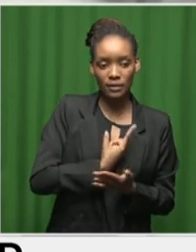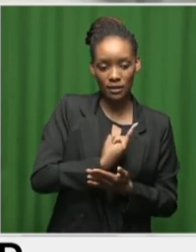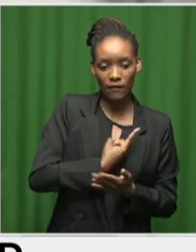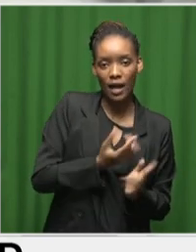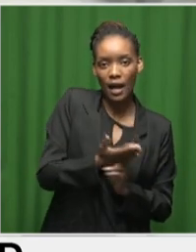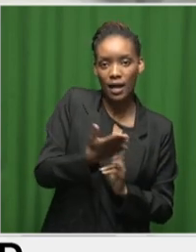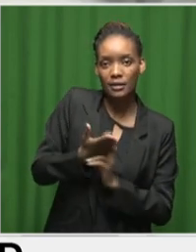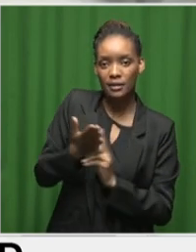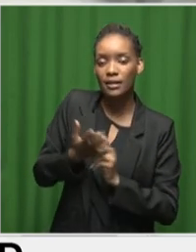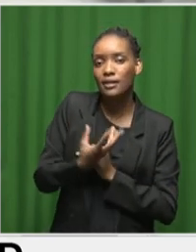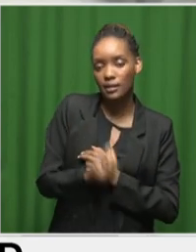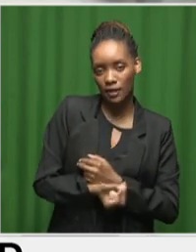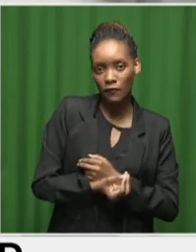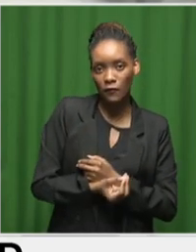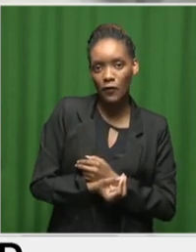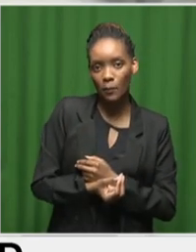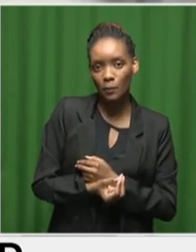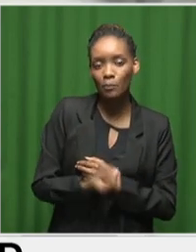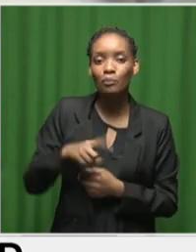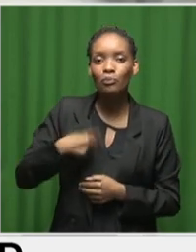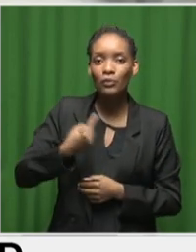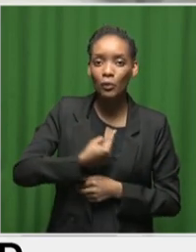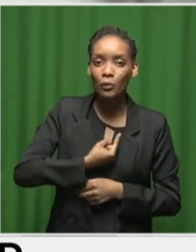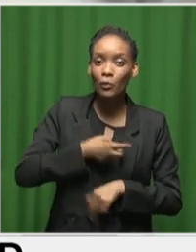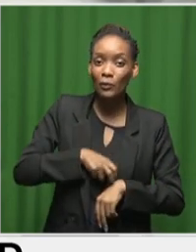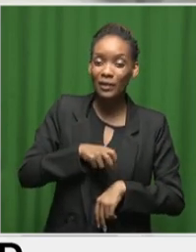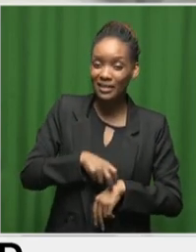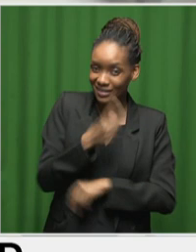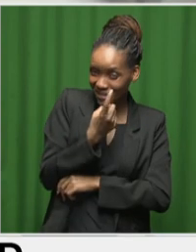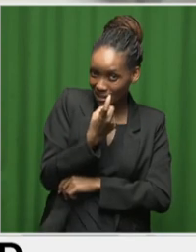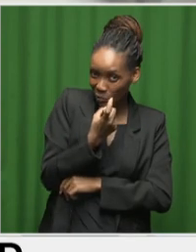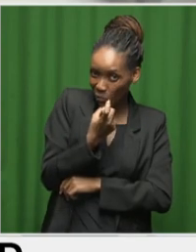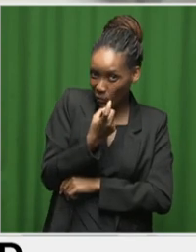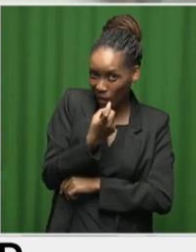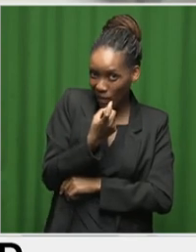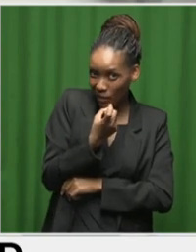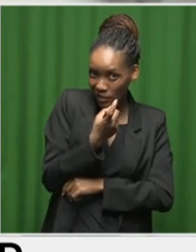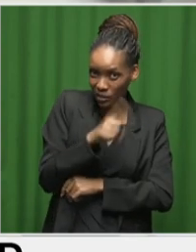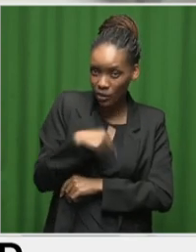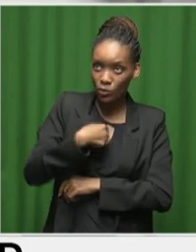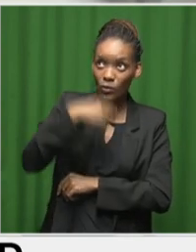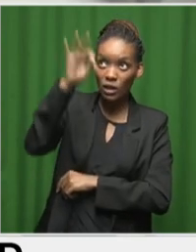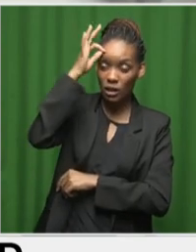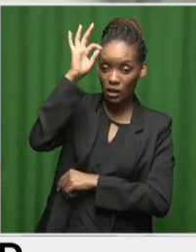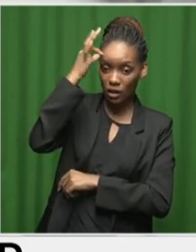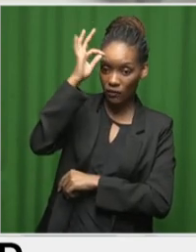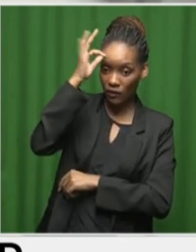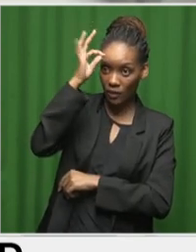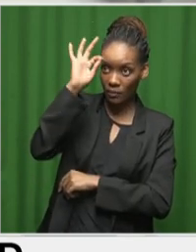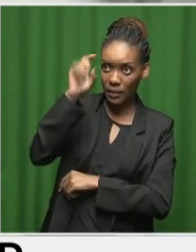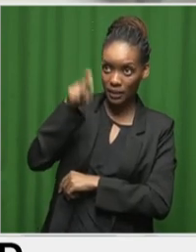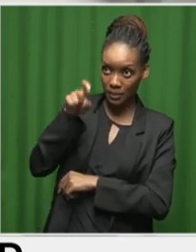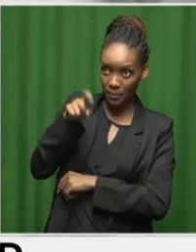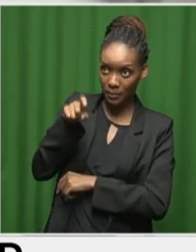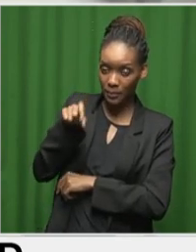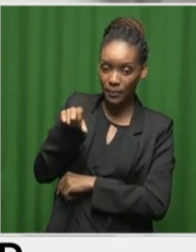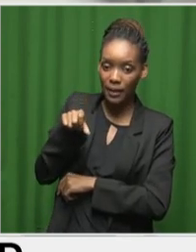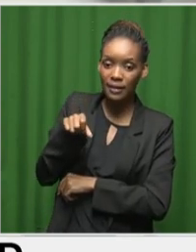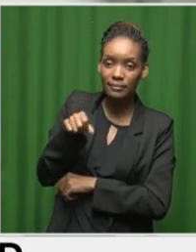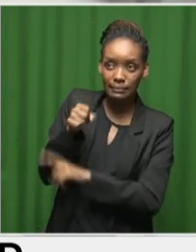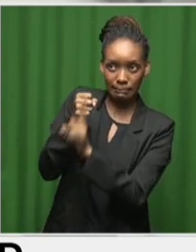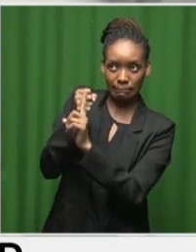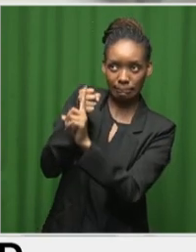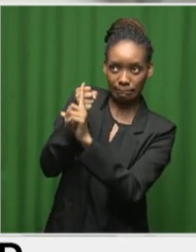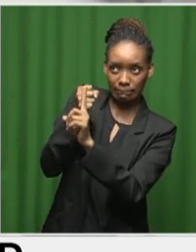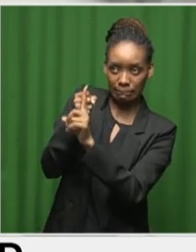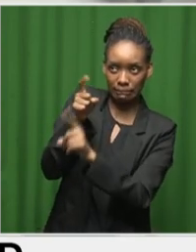You know, we still need one aspect. We still have to push the government to accede to the Marrakesh Treaty, which